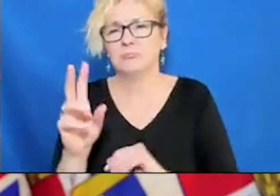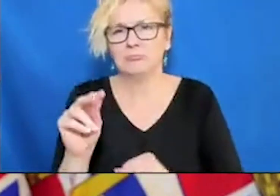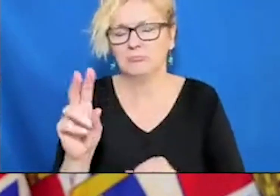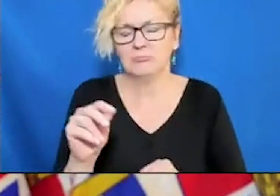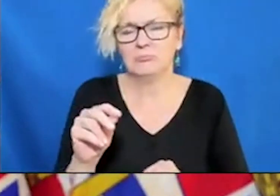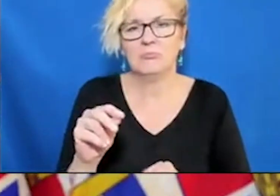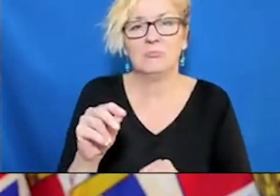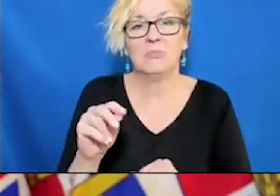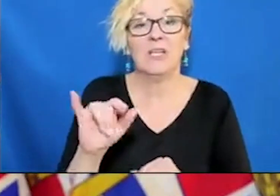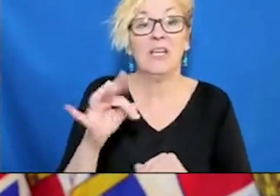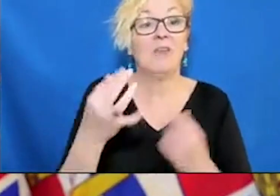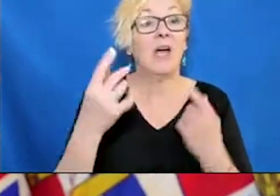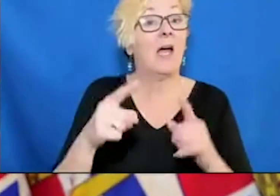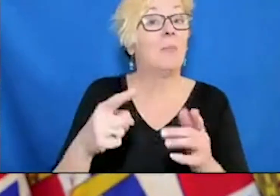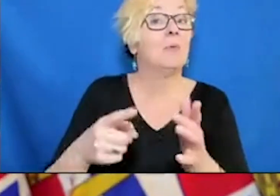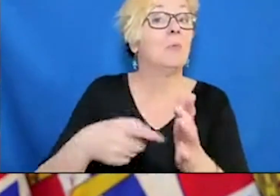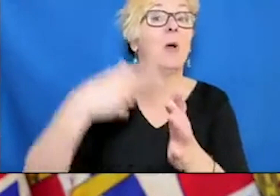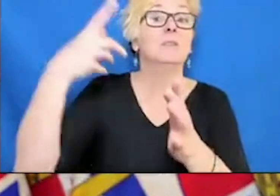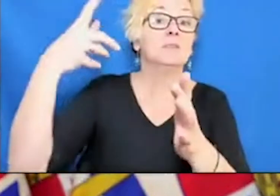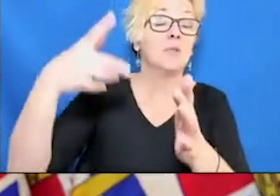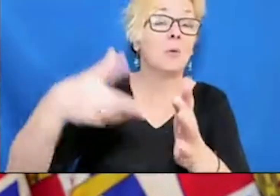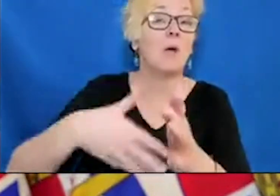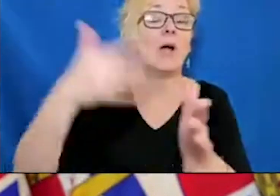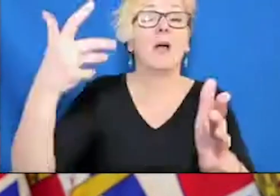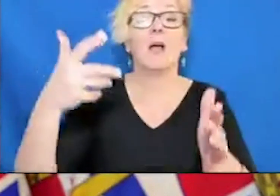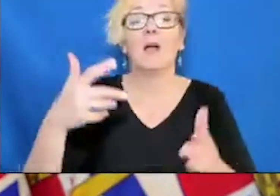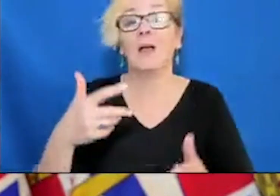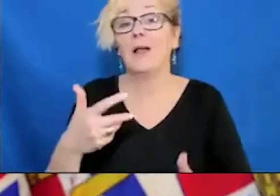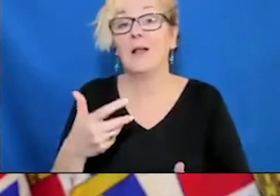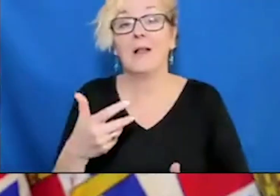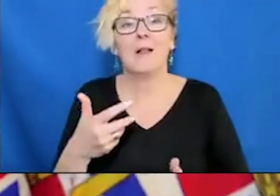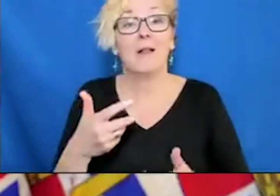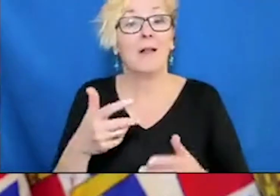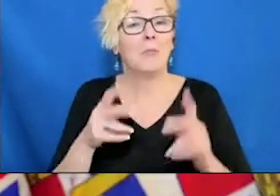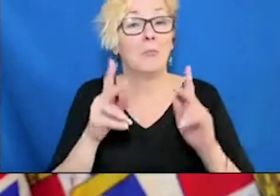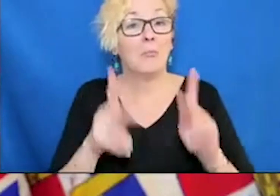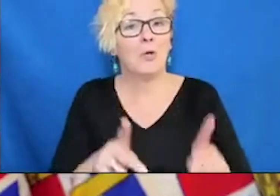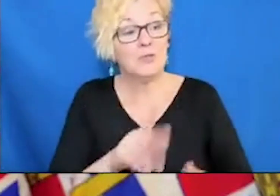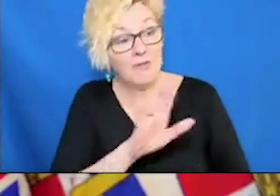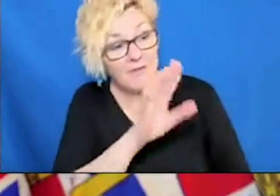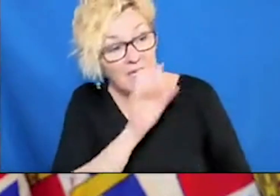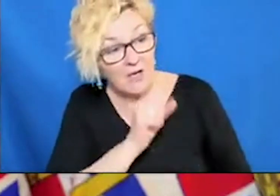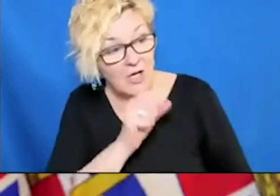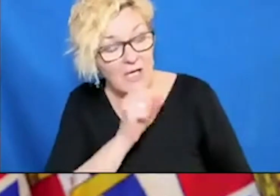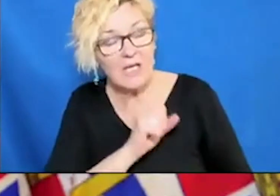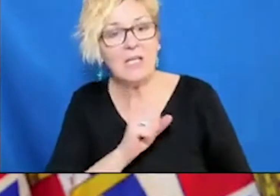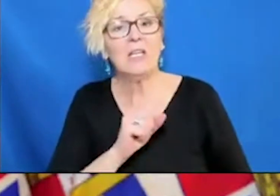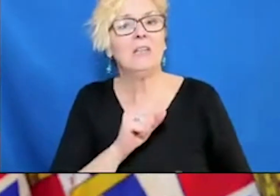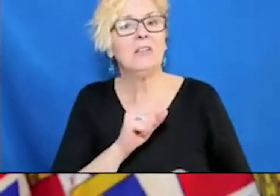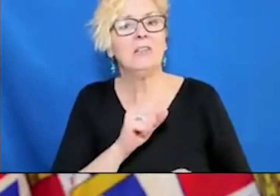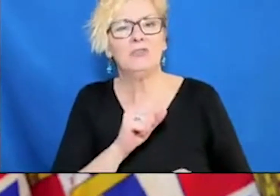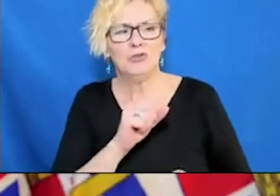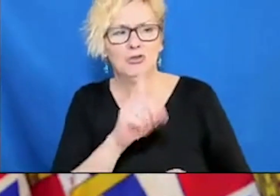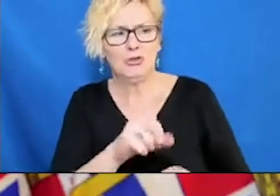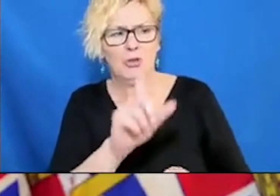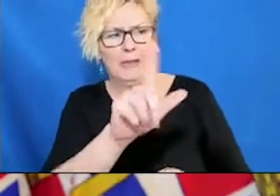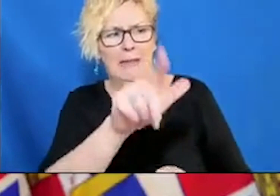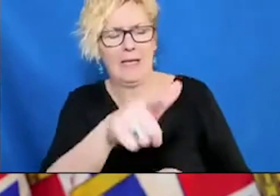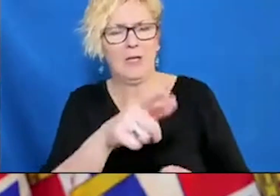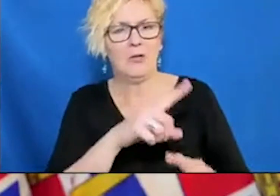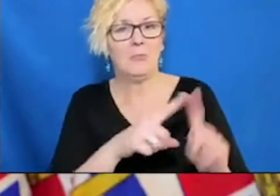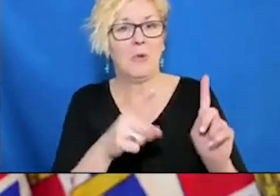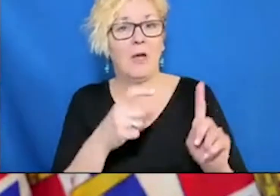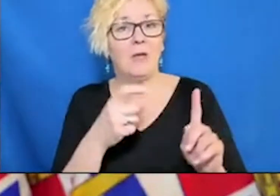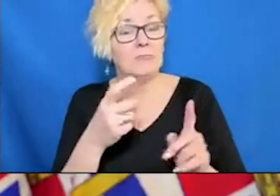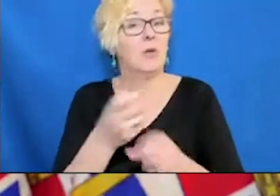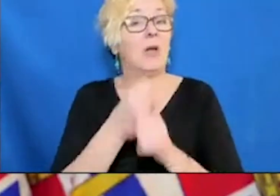that occasionally happens, and it's a good thing. It means that more people are moving up the line. But we're not seeing, there have been